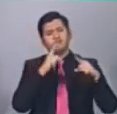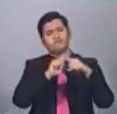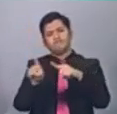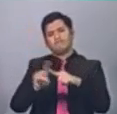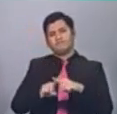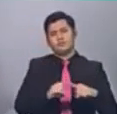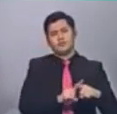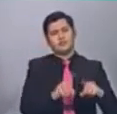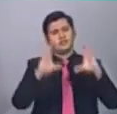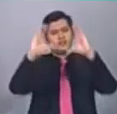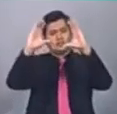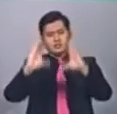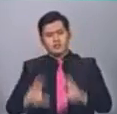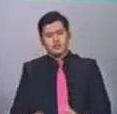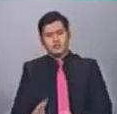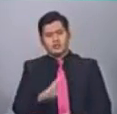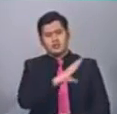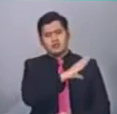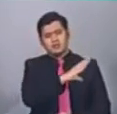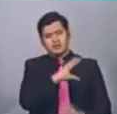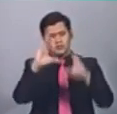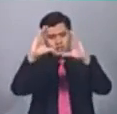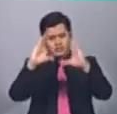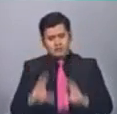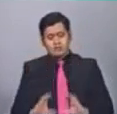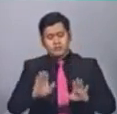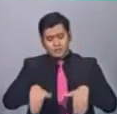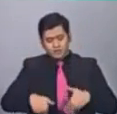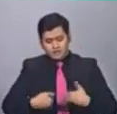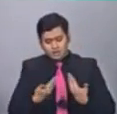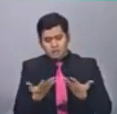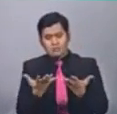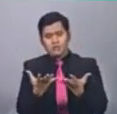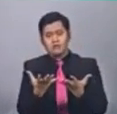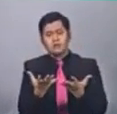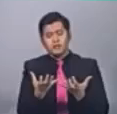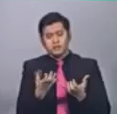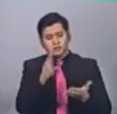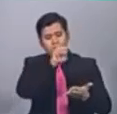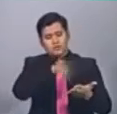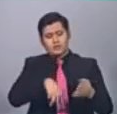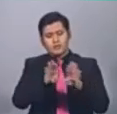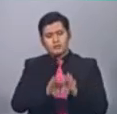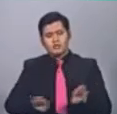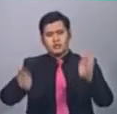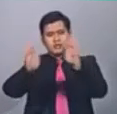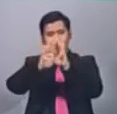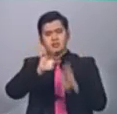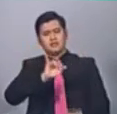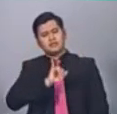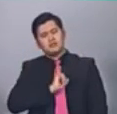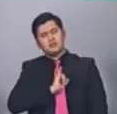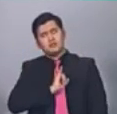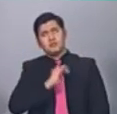on and the proper techniques of being a proper news presenter, and I'm very, very grateful for